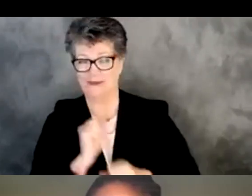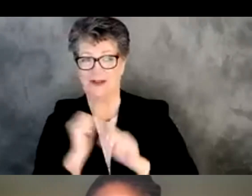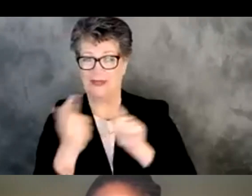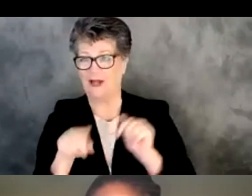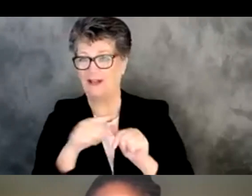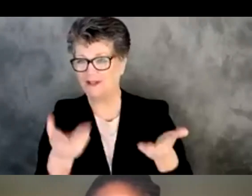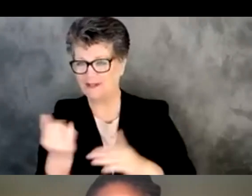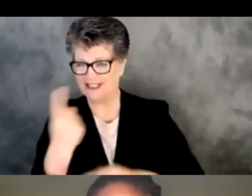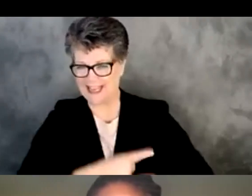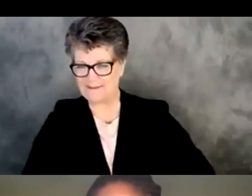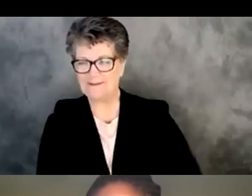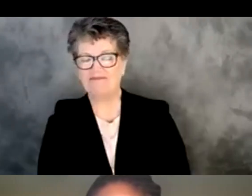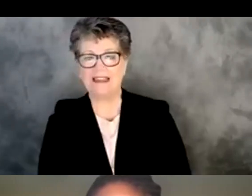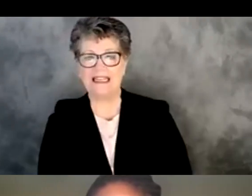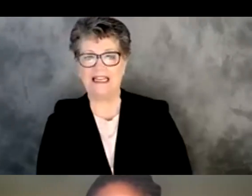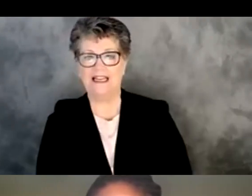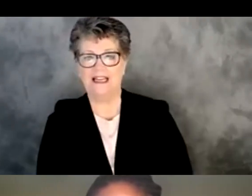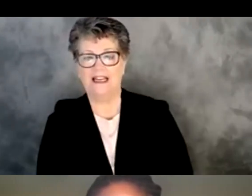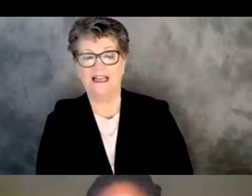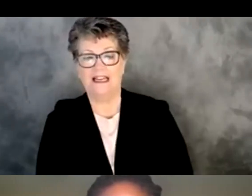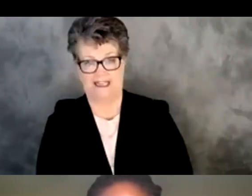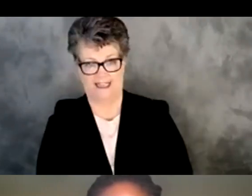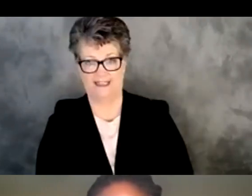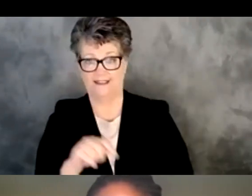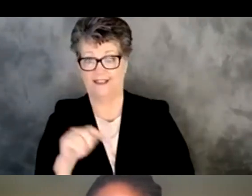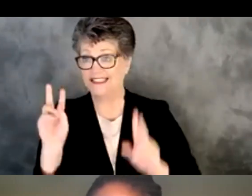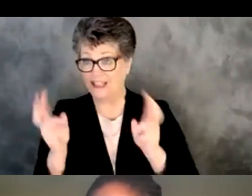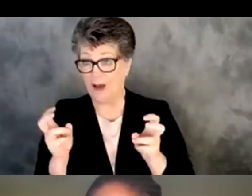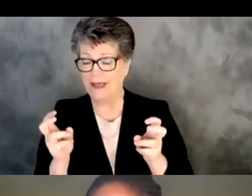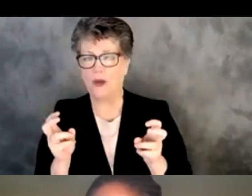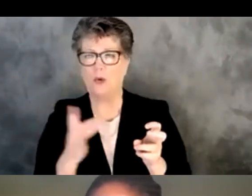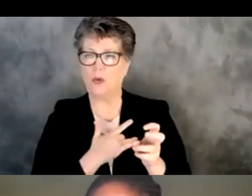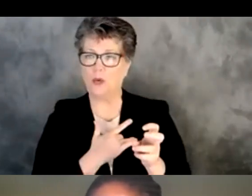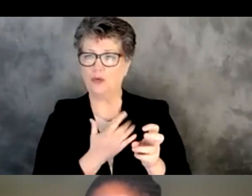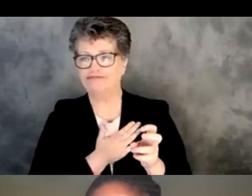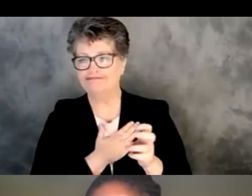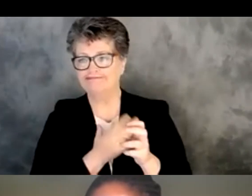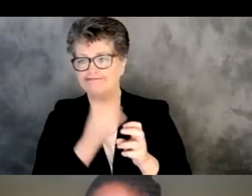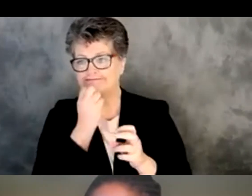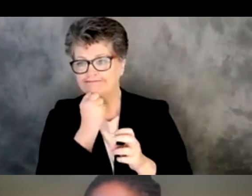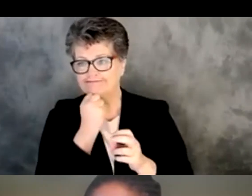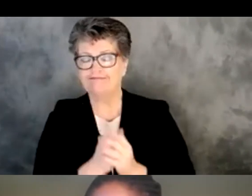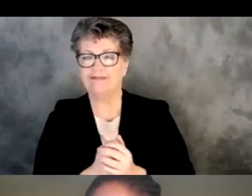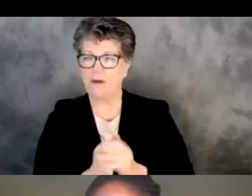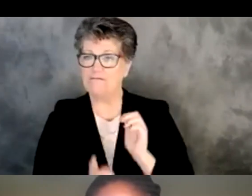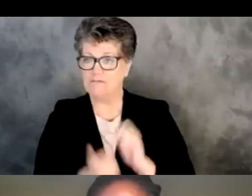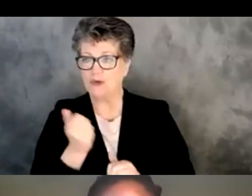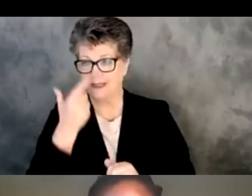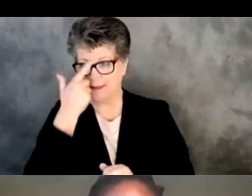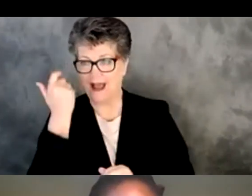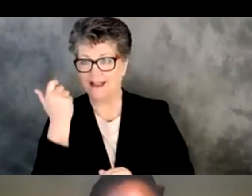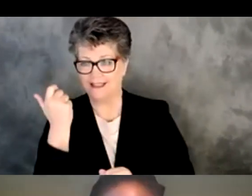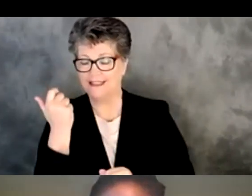here today. This is a topic that's near and dear to my heart, primarily